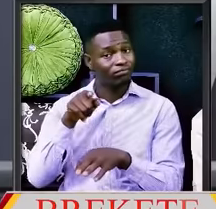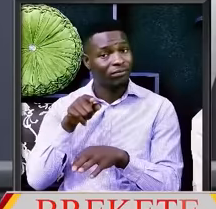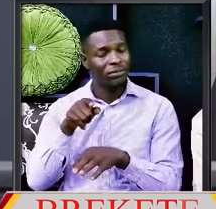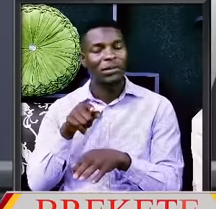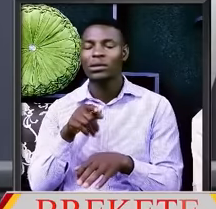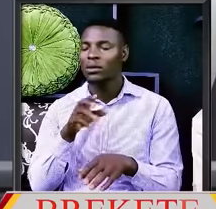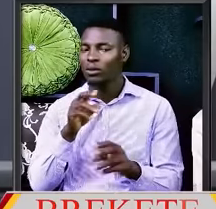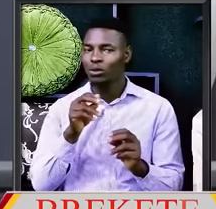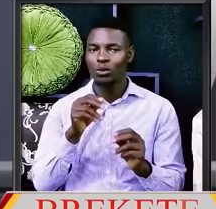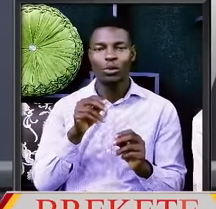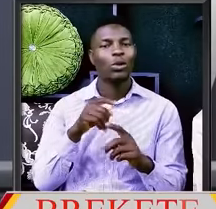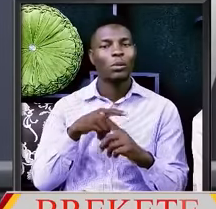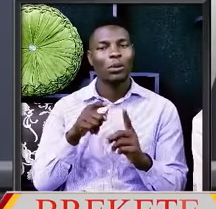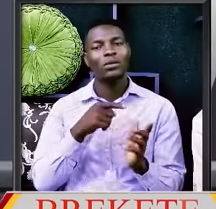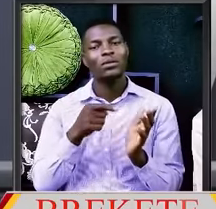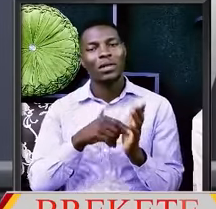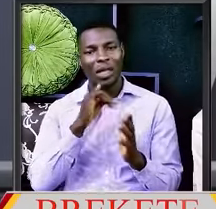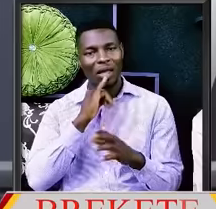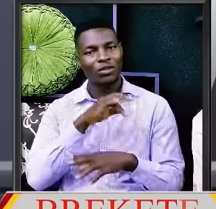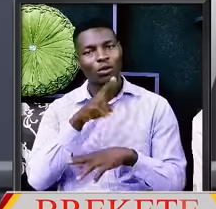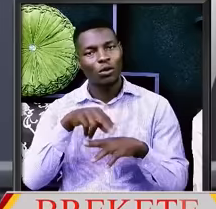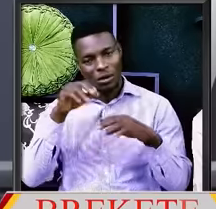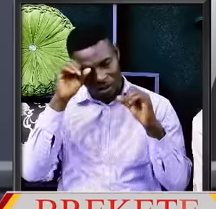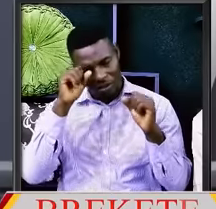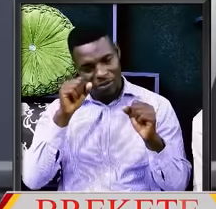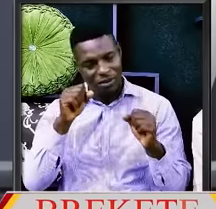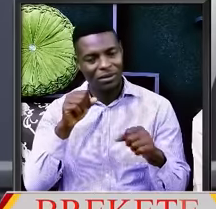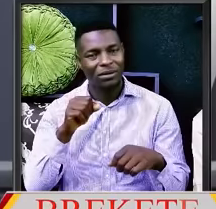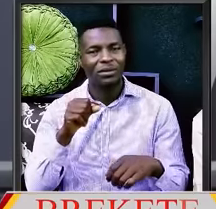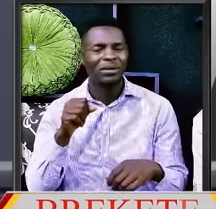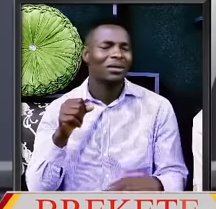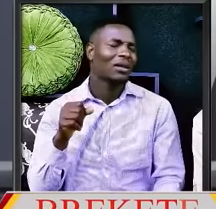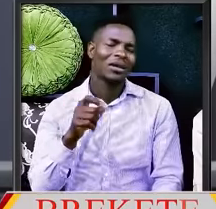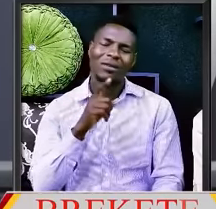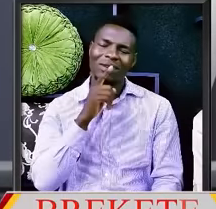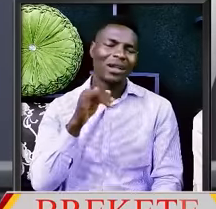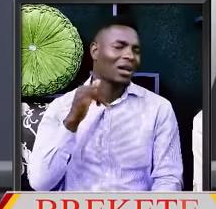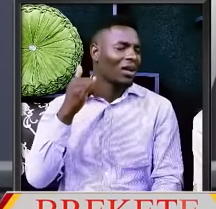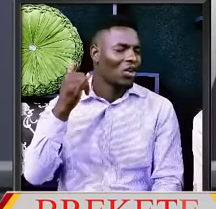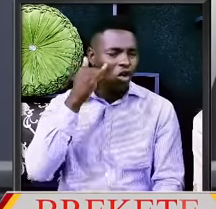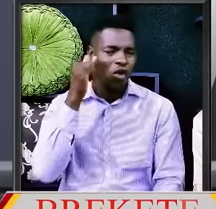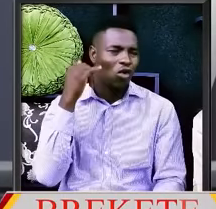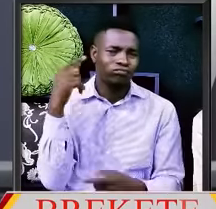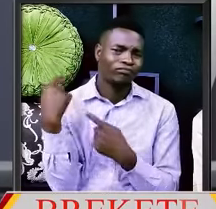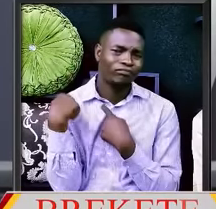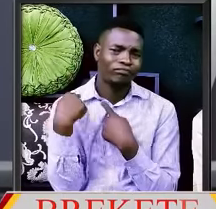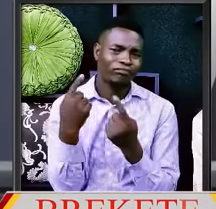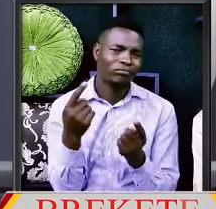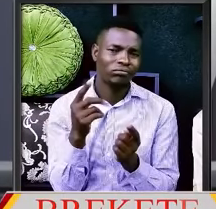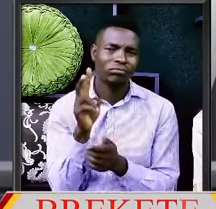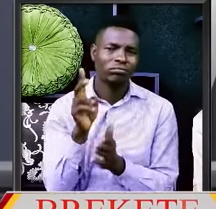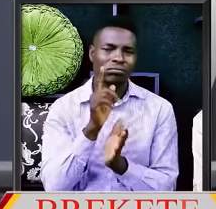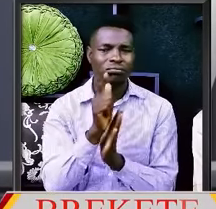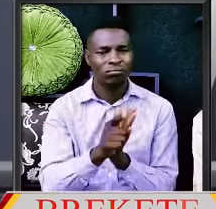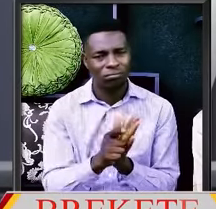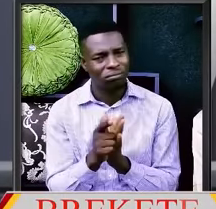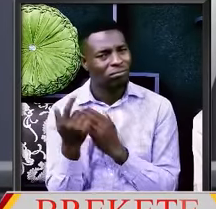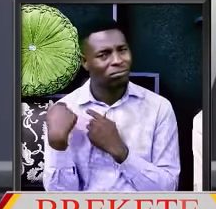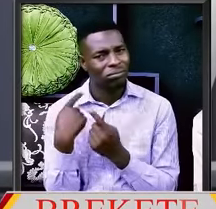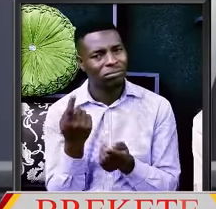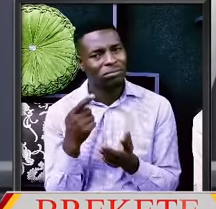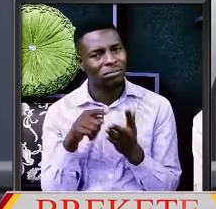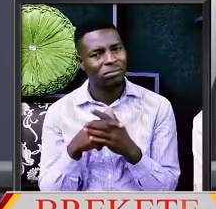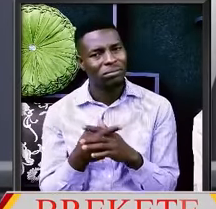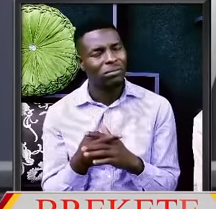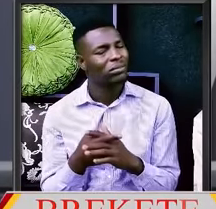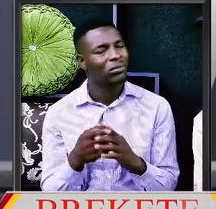ma. Ordinary president, good morning, sir. Yes, ma'am. In fact, I've been calling more than 2 hours. Please, I'm sorry, ma'am. Since you started. I'm sorry, ma'am.